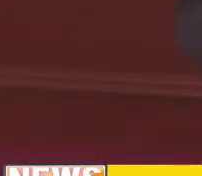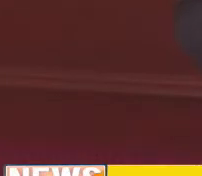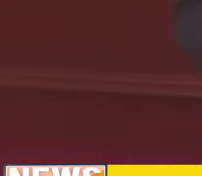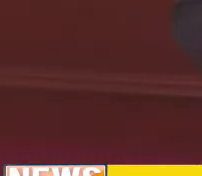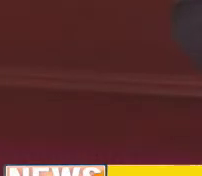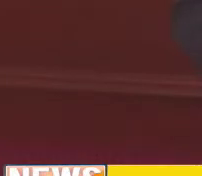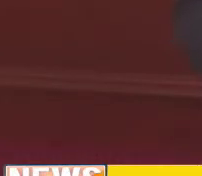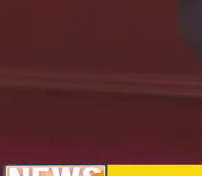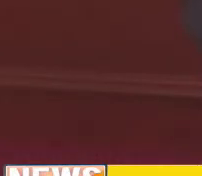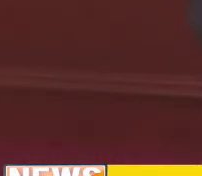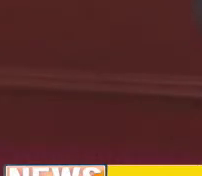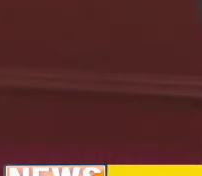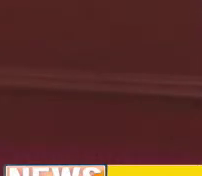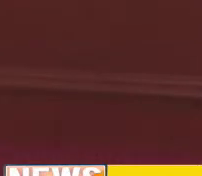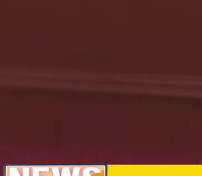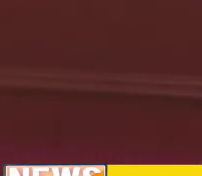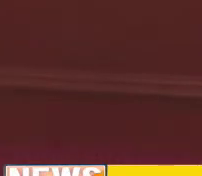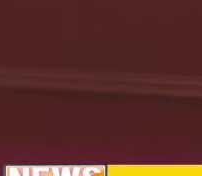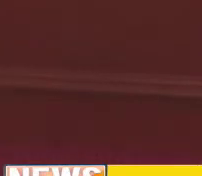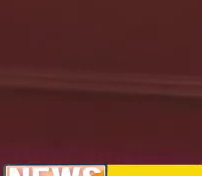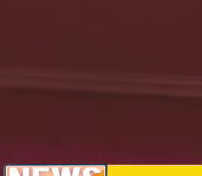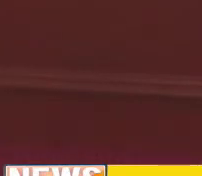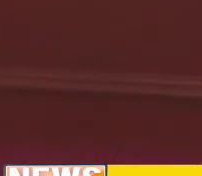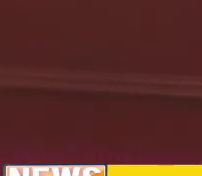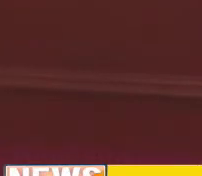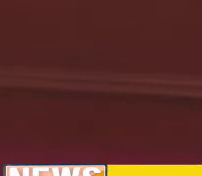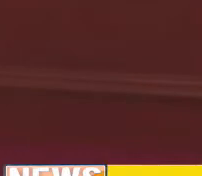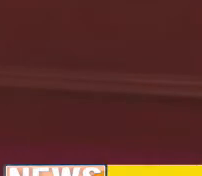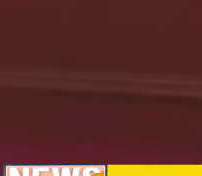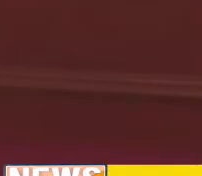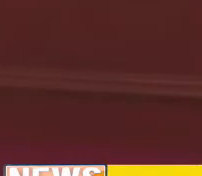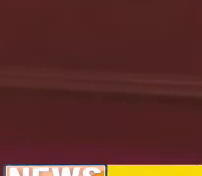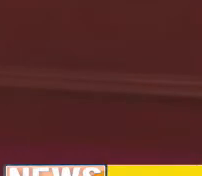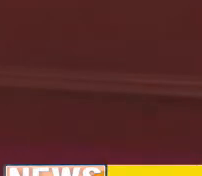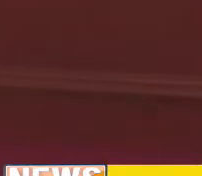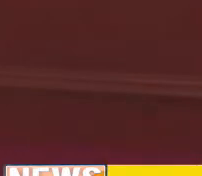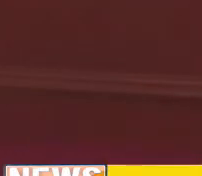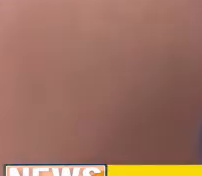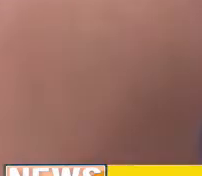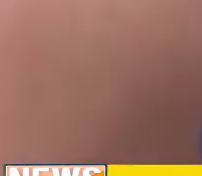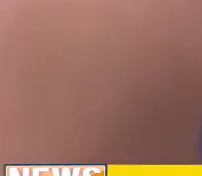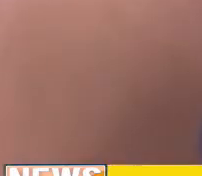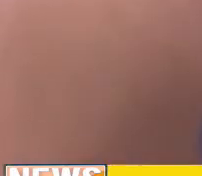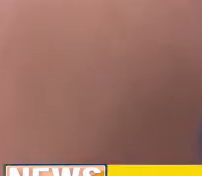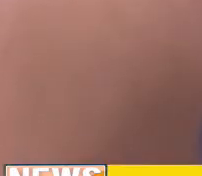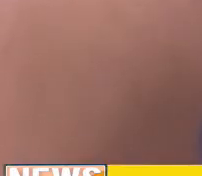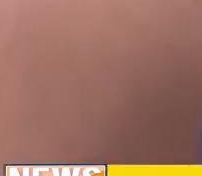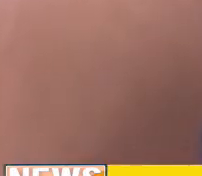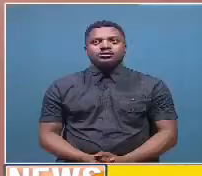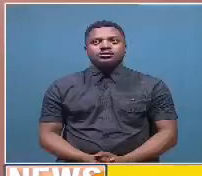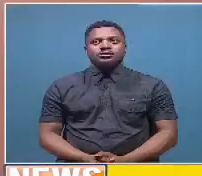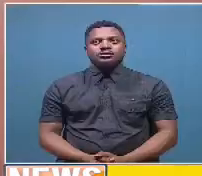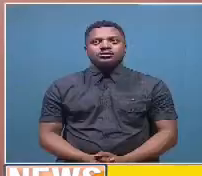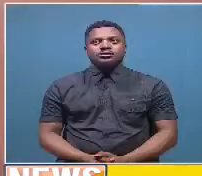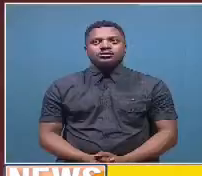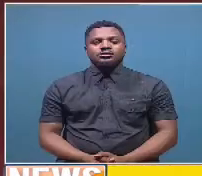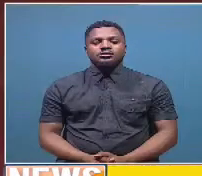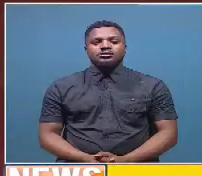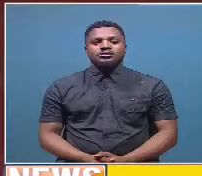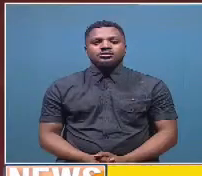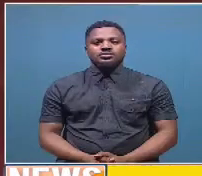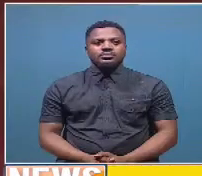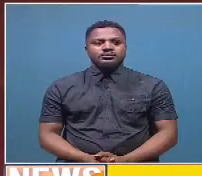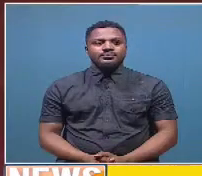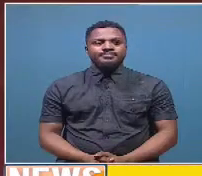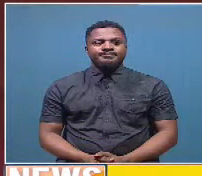to compete for forests in the open markets to import petroleum products, which they mostly get at very high rates. To